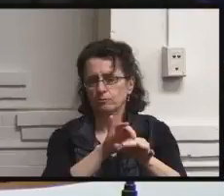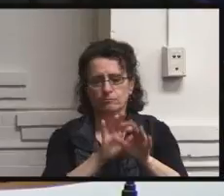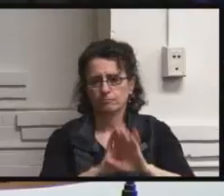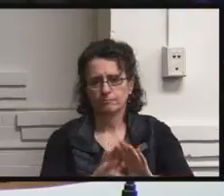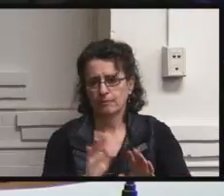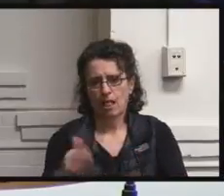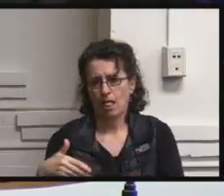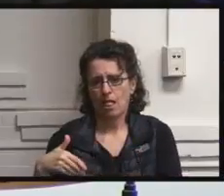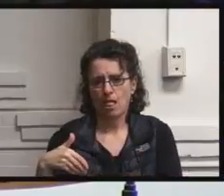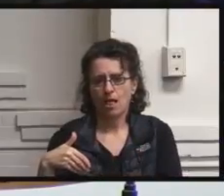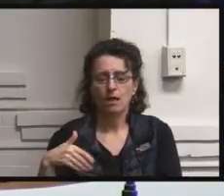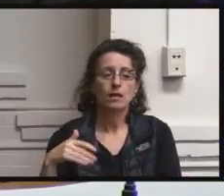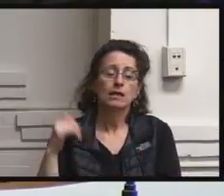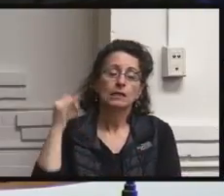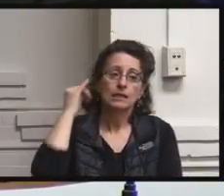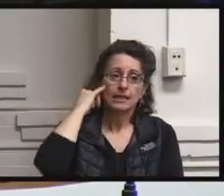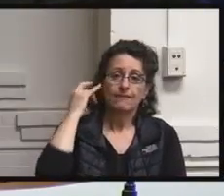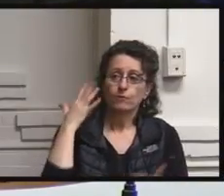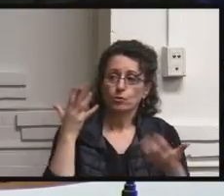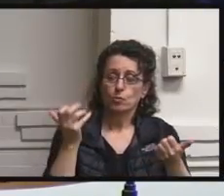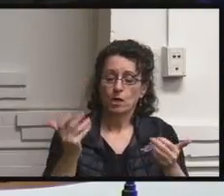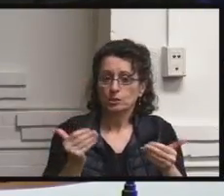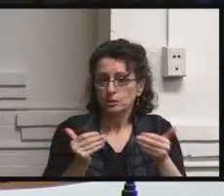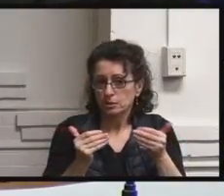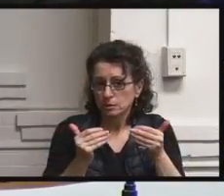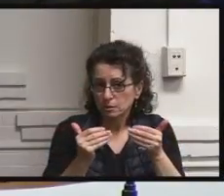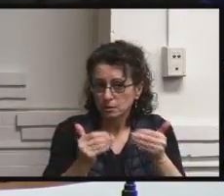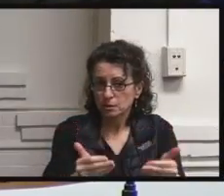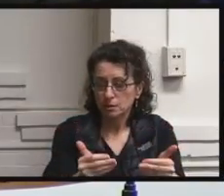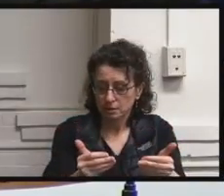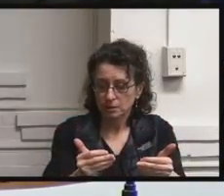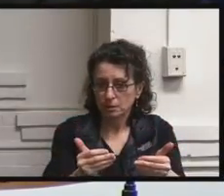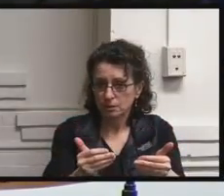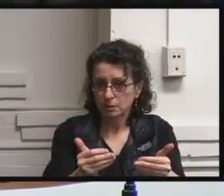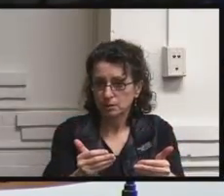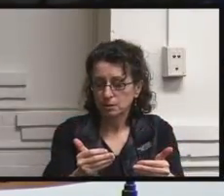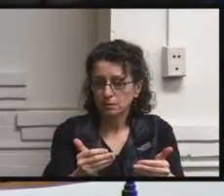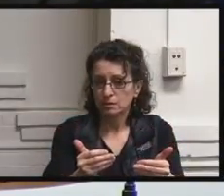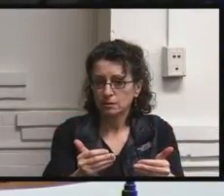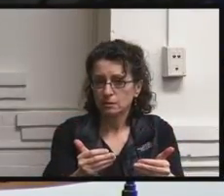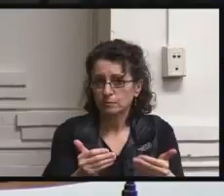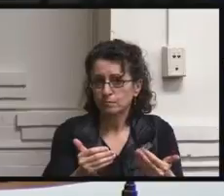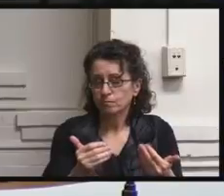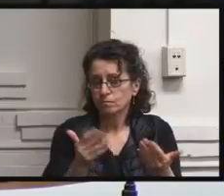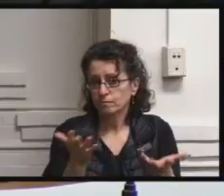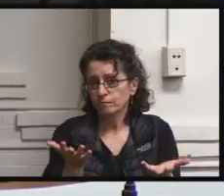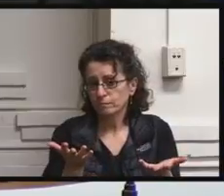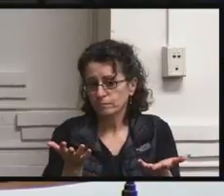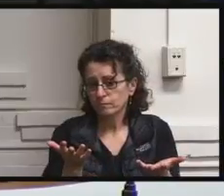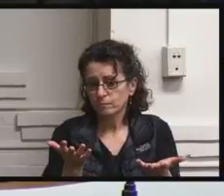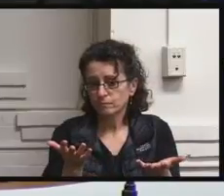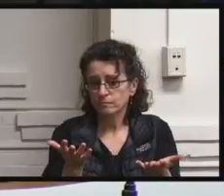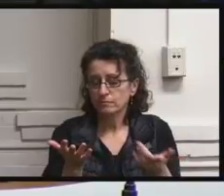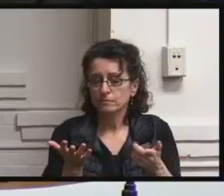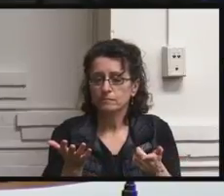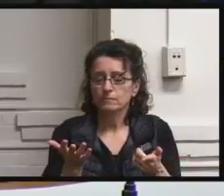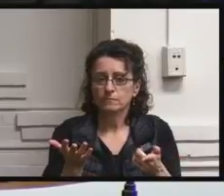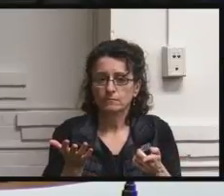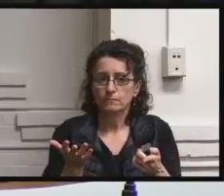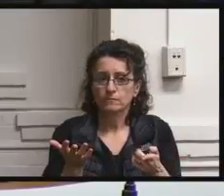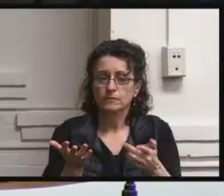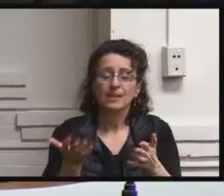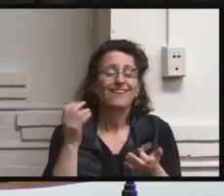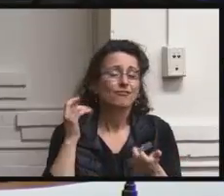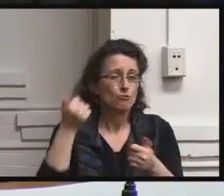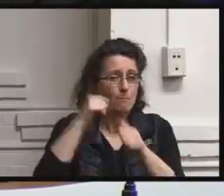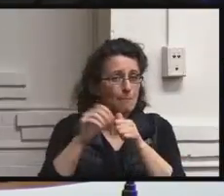if you're interested in moving forward towards the possible modification to every other